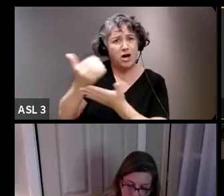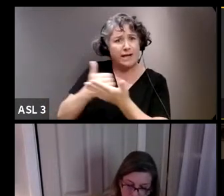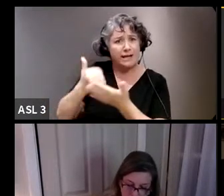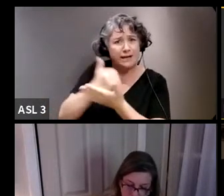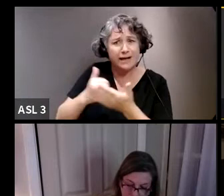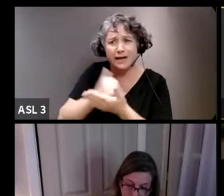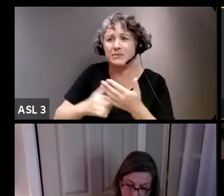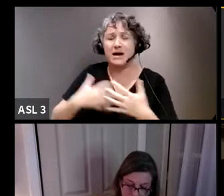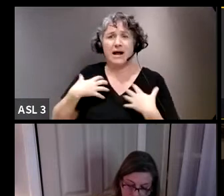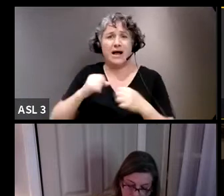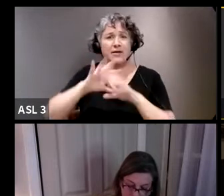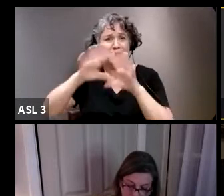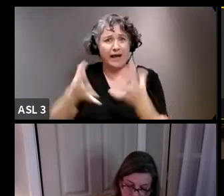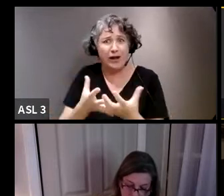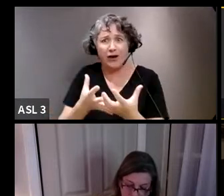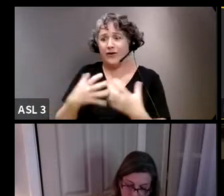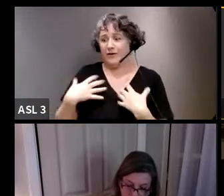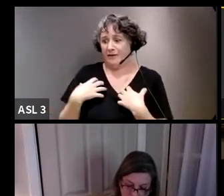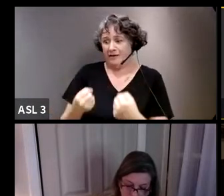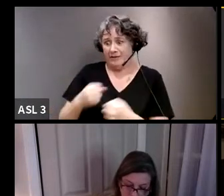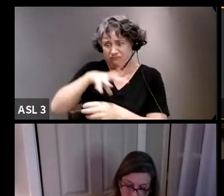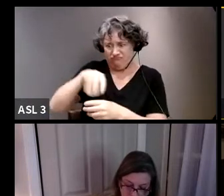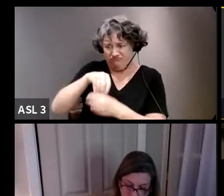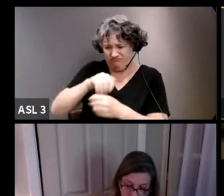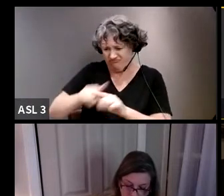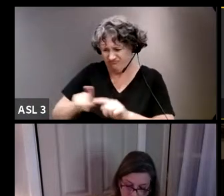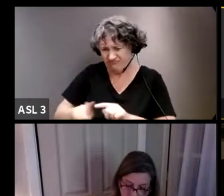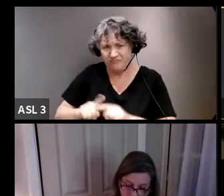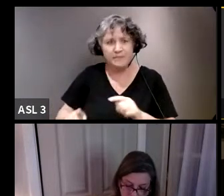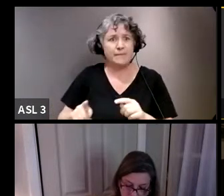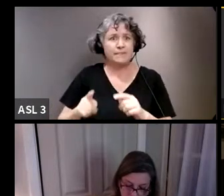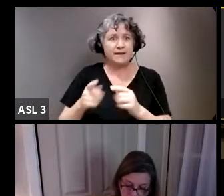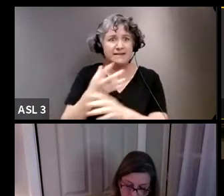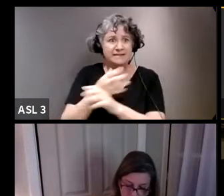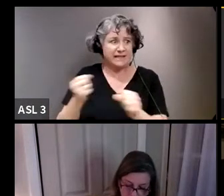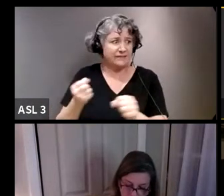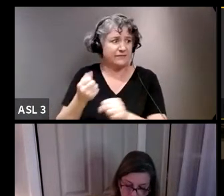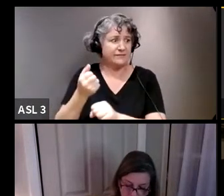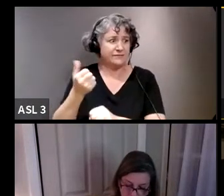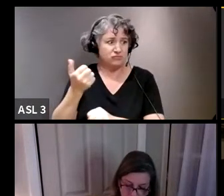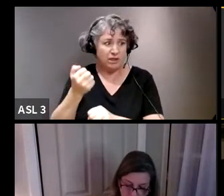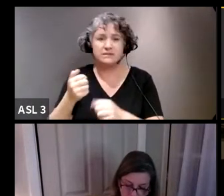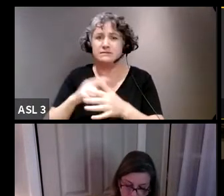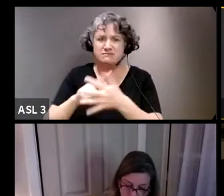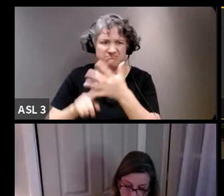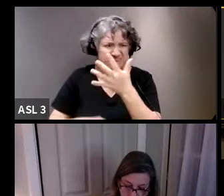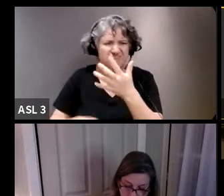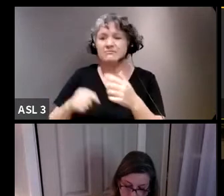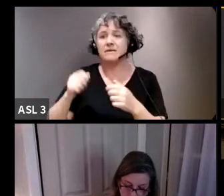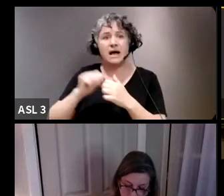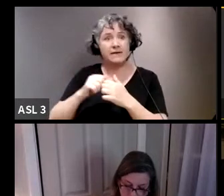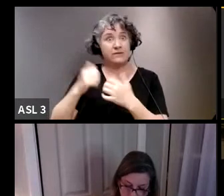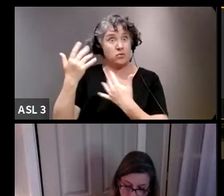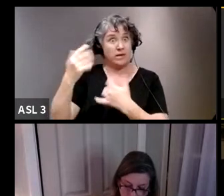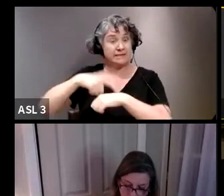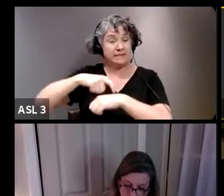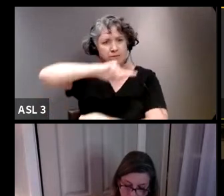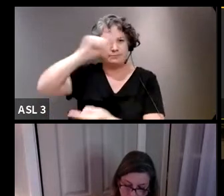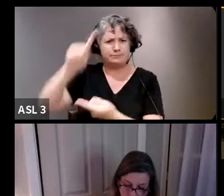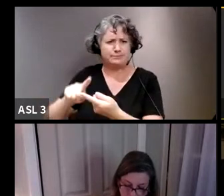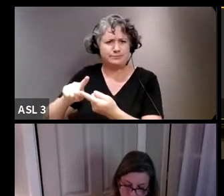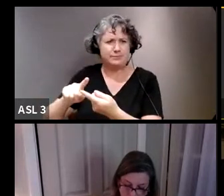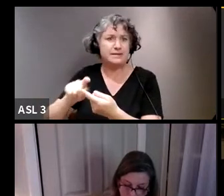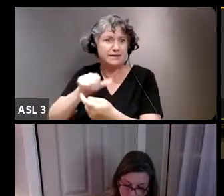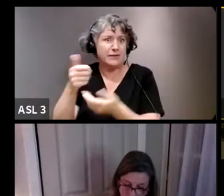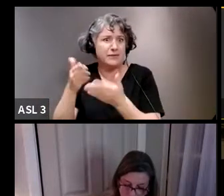decriminalization and safe supply which can also be known as crime prevention are other great ways to reduce wait times finally one